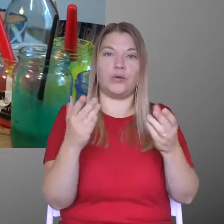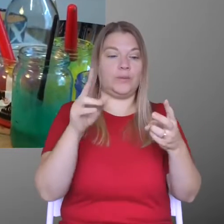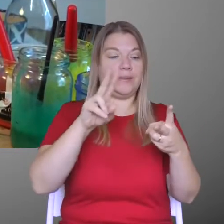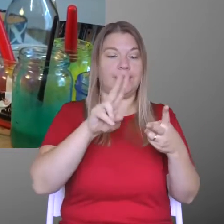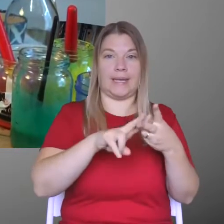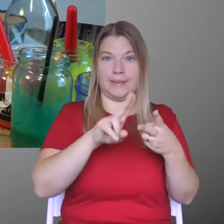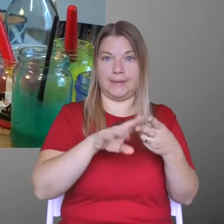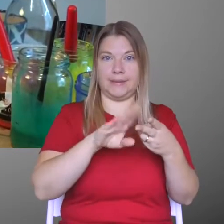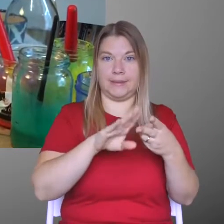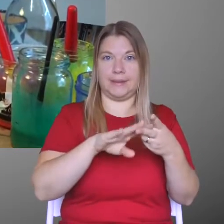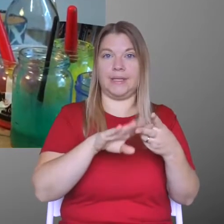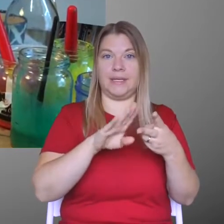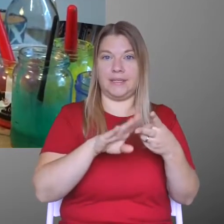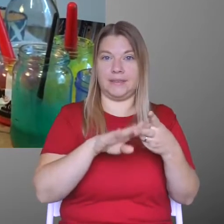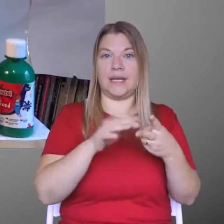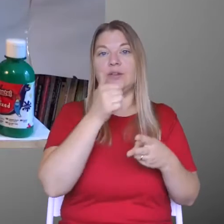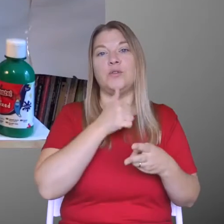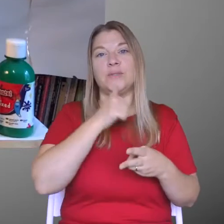thing but with the diluted paint.